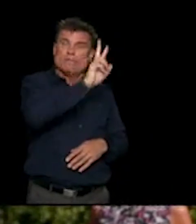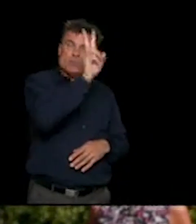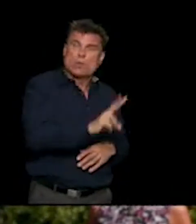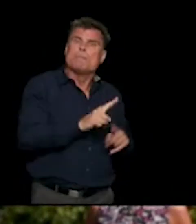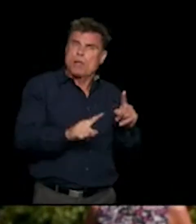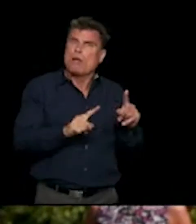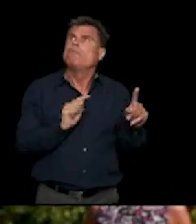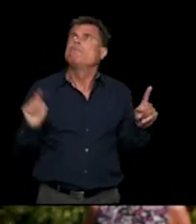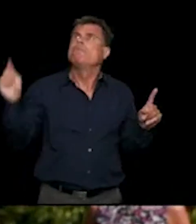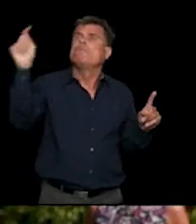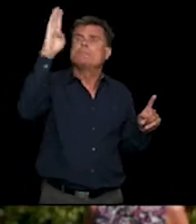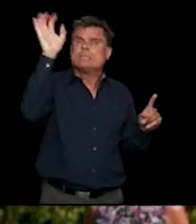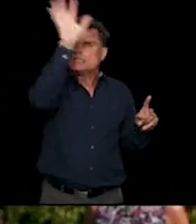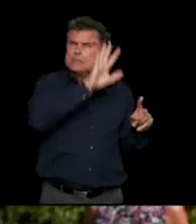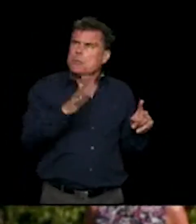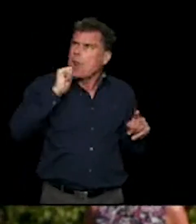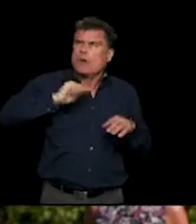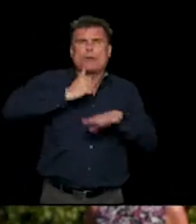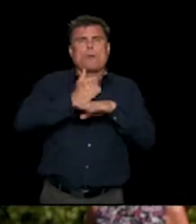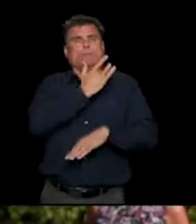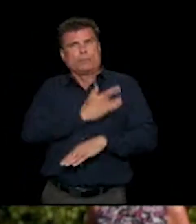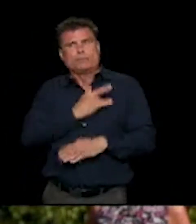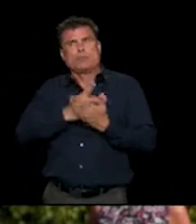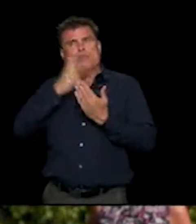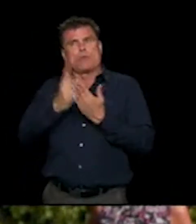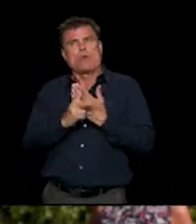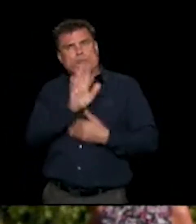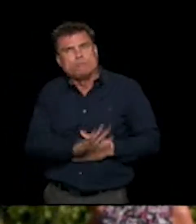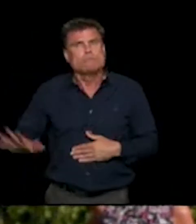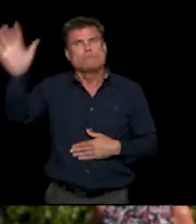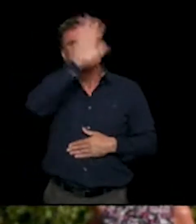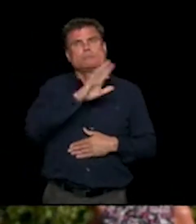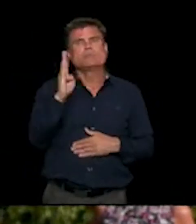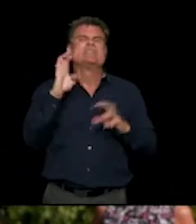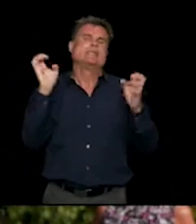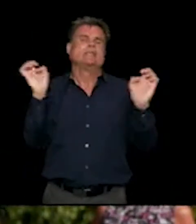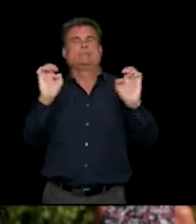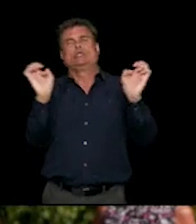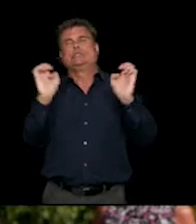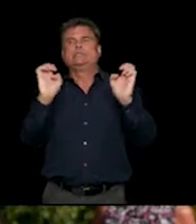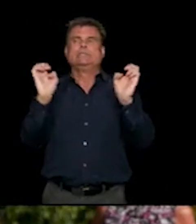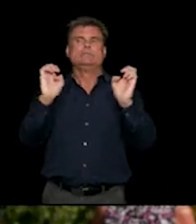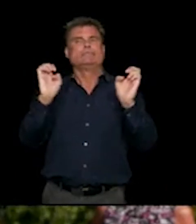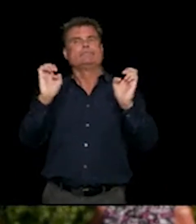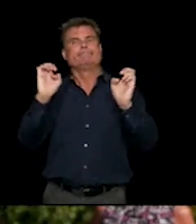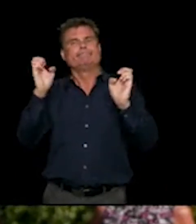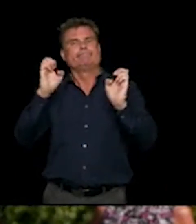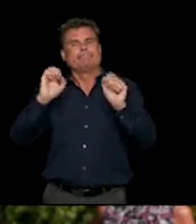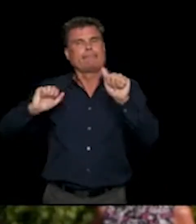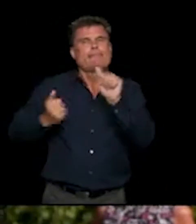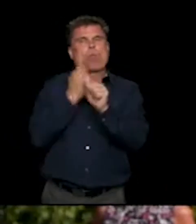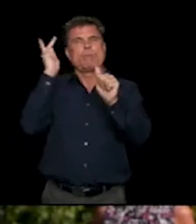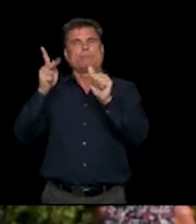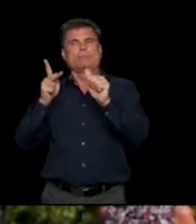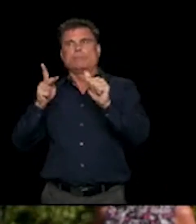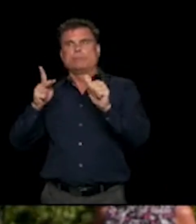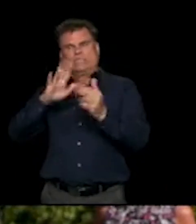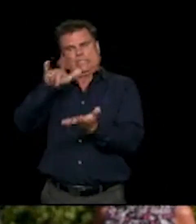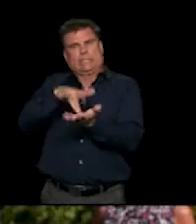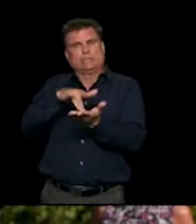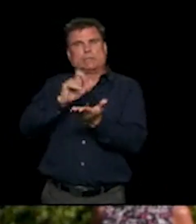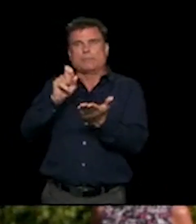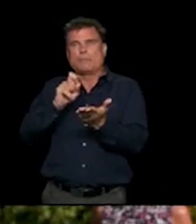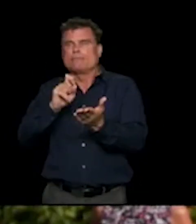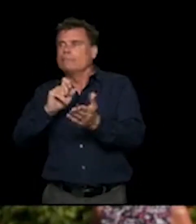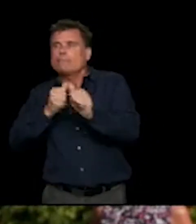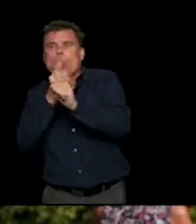emergency response type tent or some place that people, camps aren't going to go anywhere. So putting some place where these people are getting the